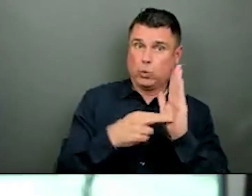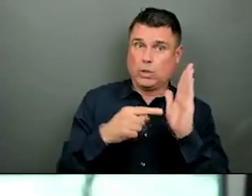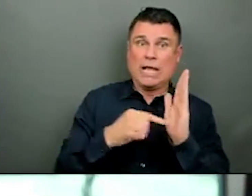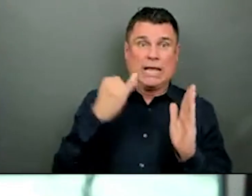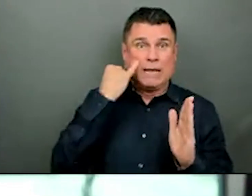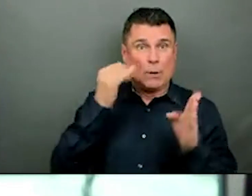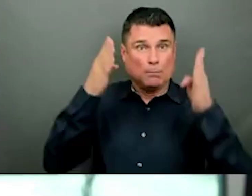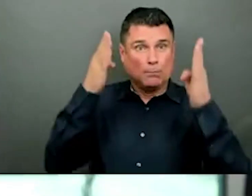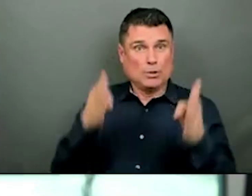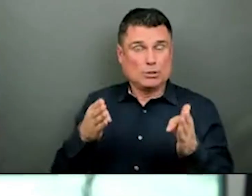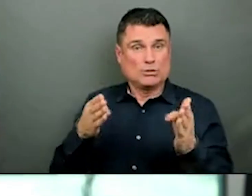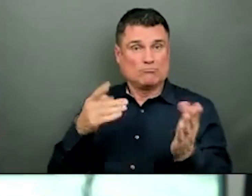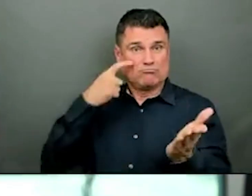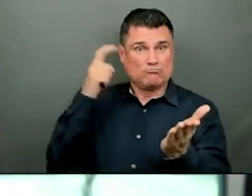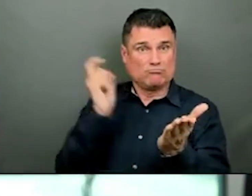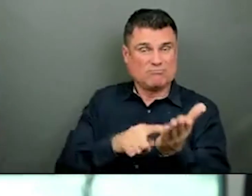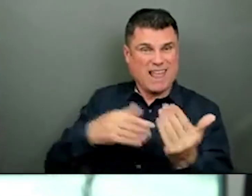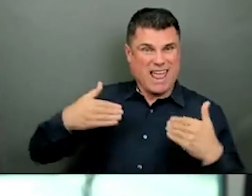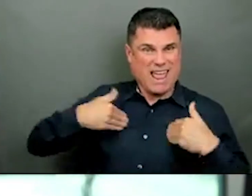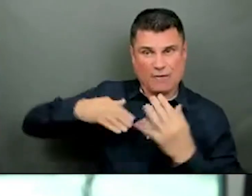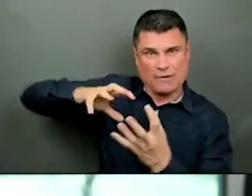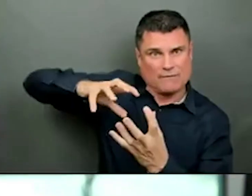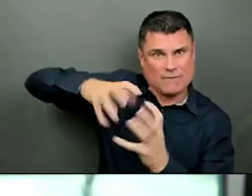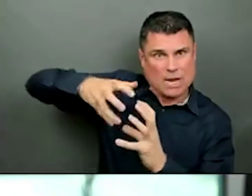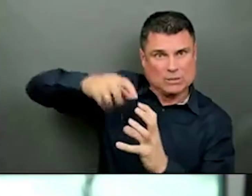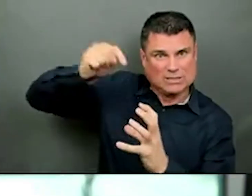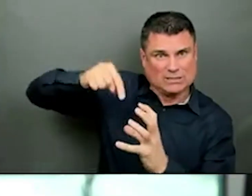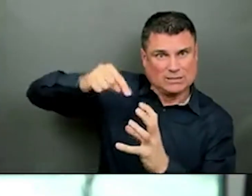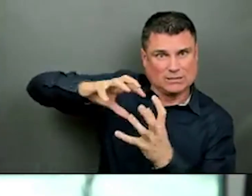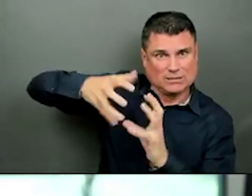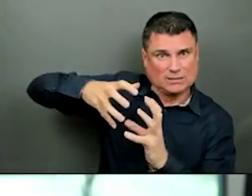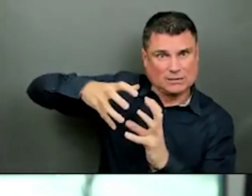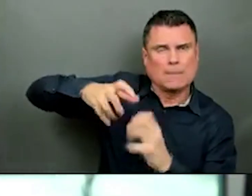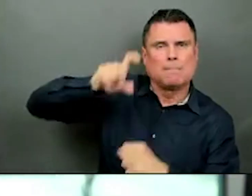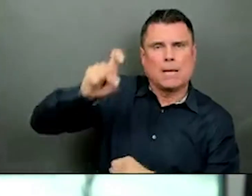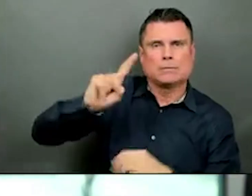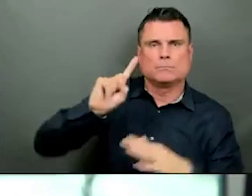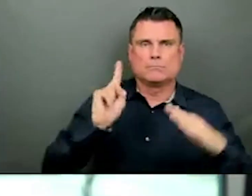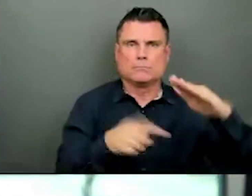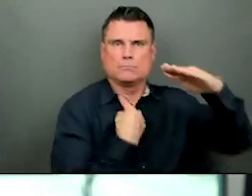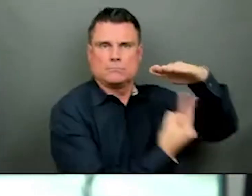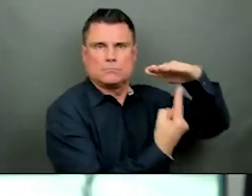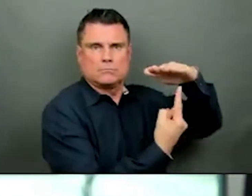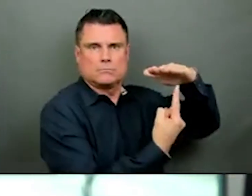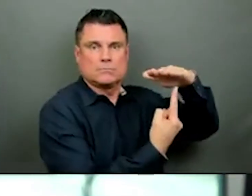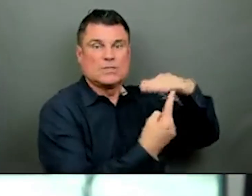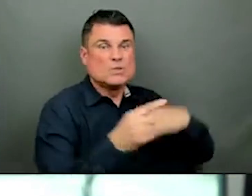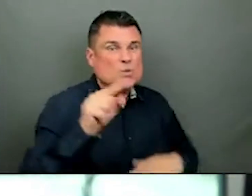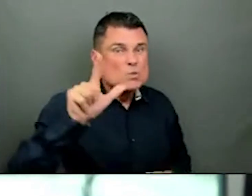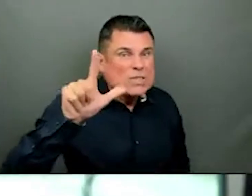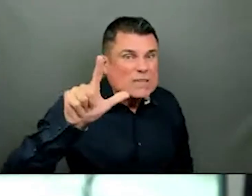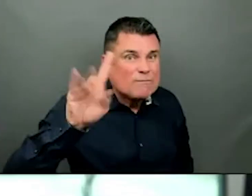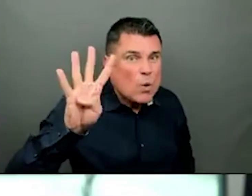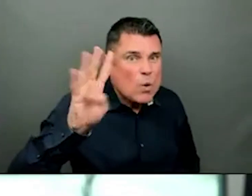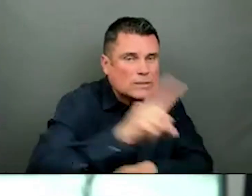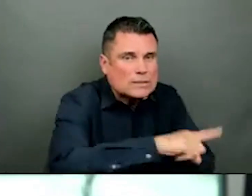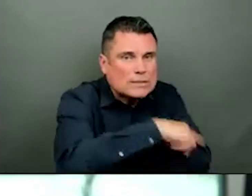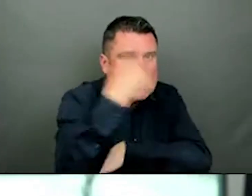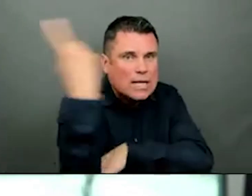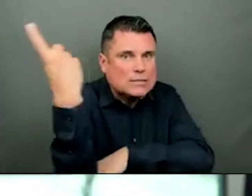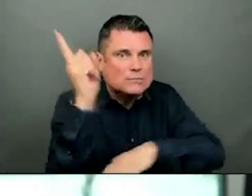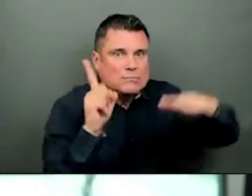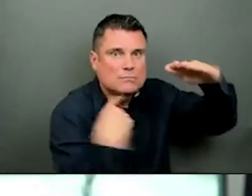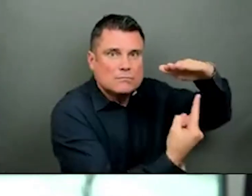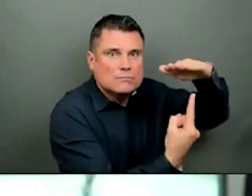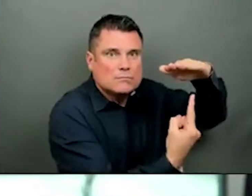those who are supposed to be quarantining for at least 14 days are actually isolating themselves and others in their